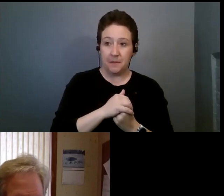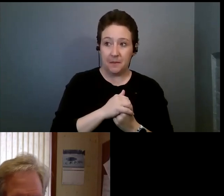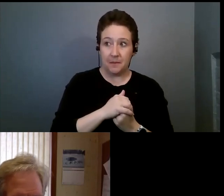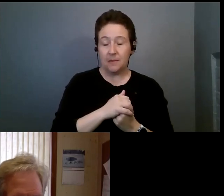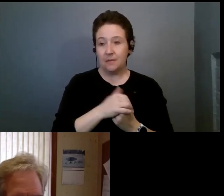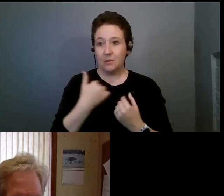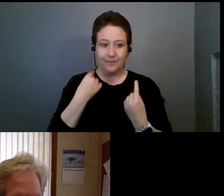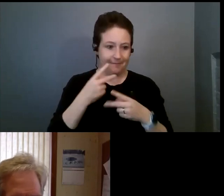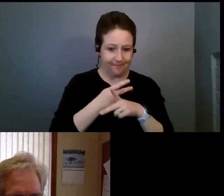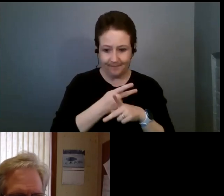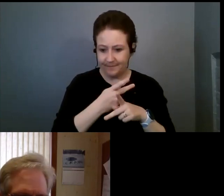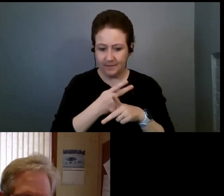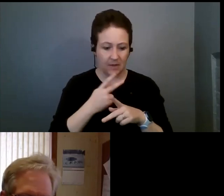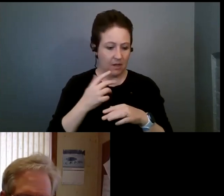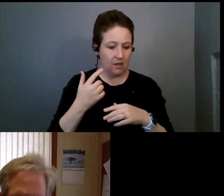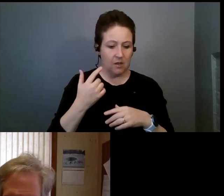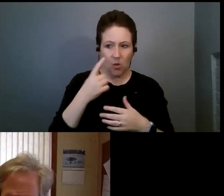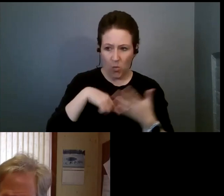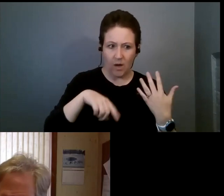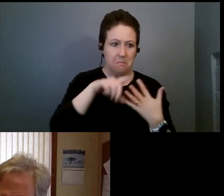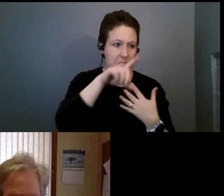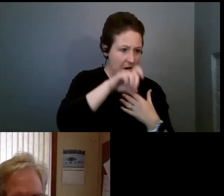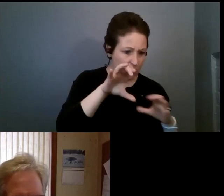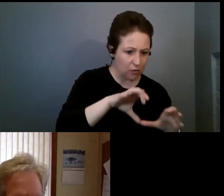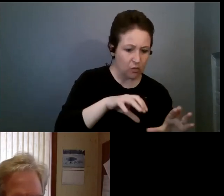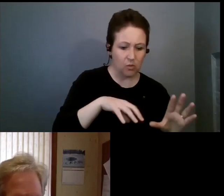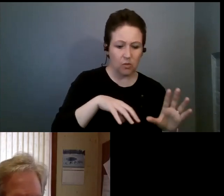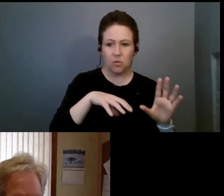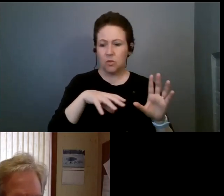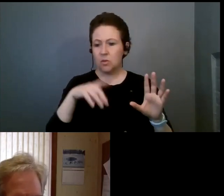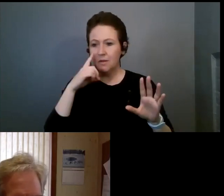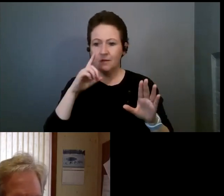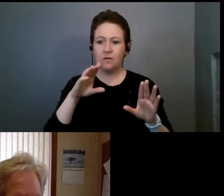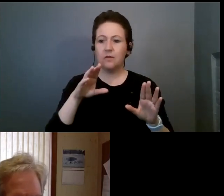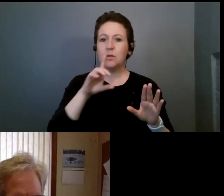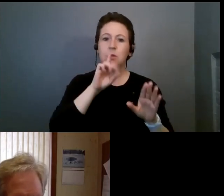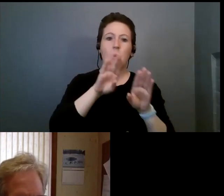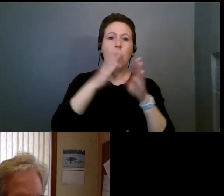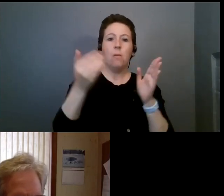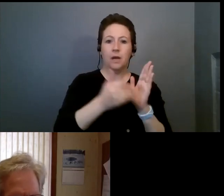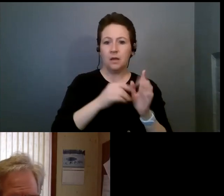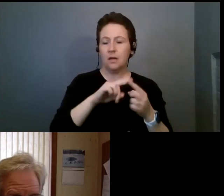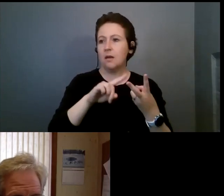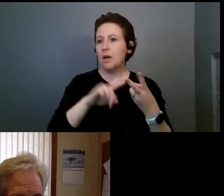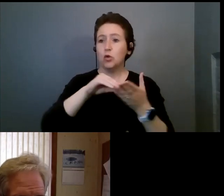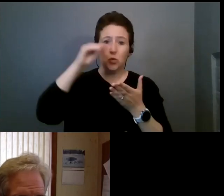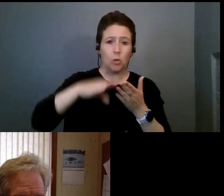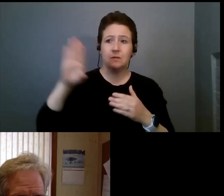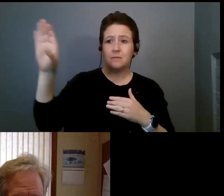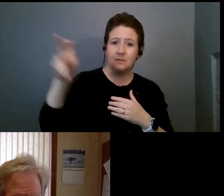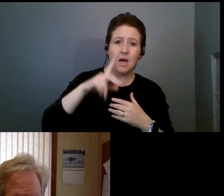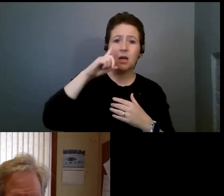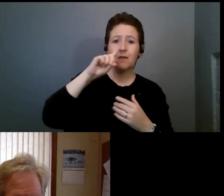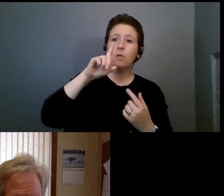figuring out the ways, the things that we need to do to reopen the university, bring back our students for face-to-face